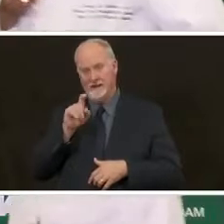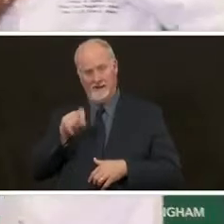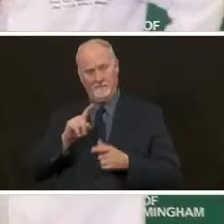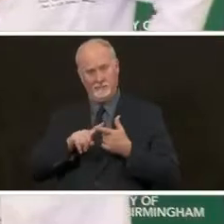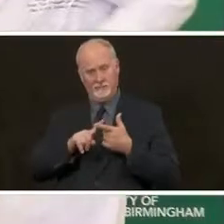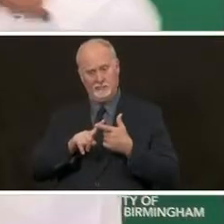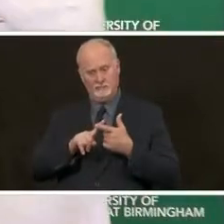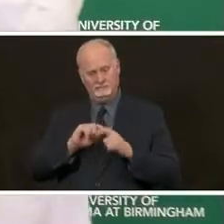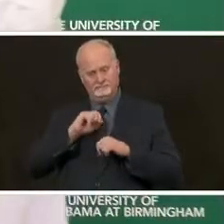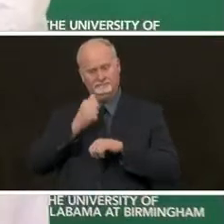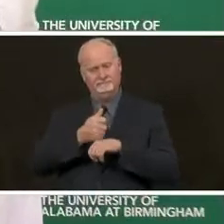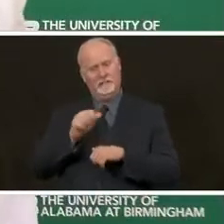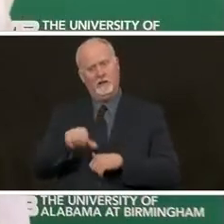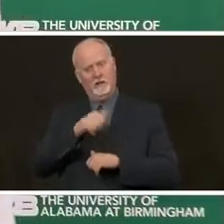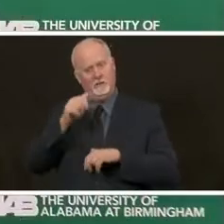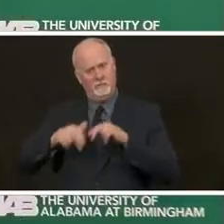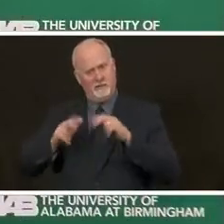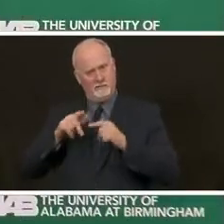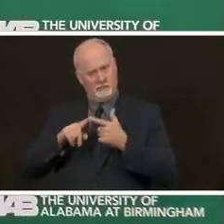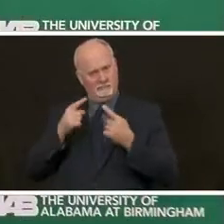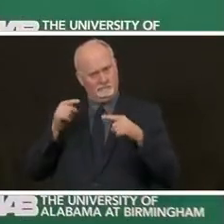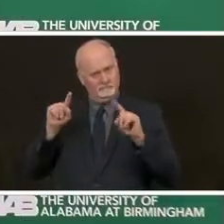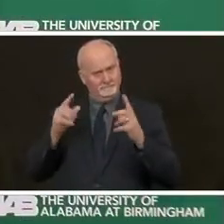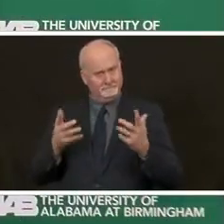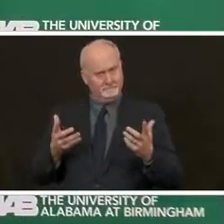infrastructure to make this work as well as it could?